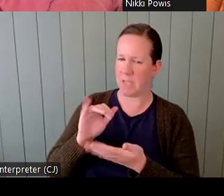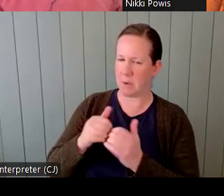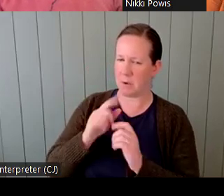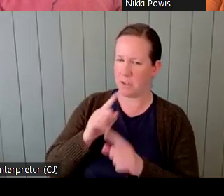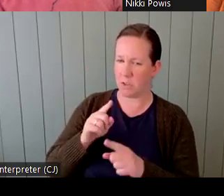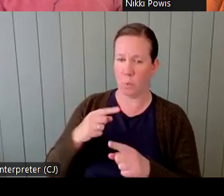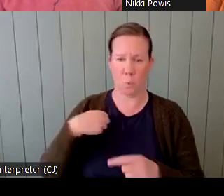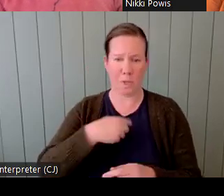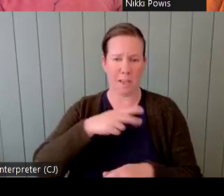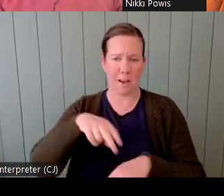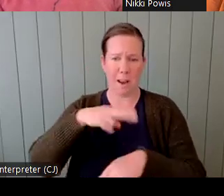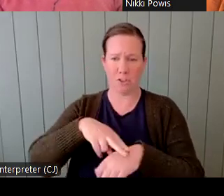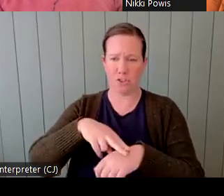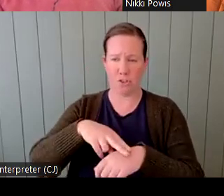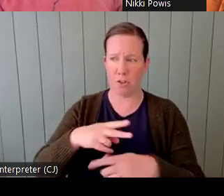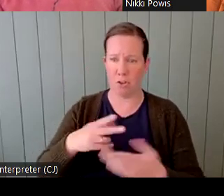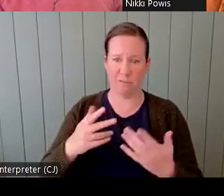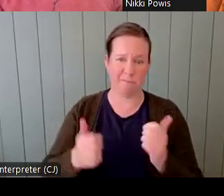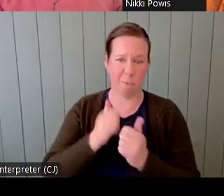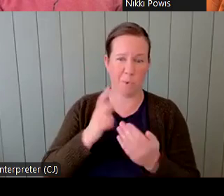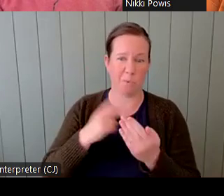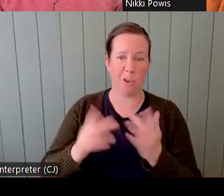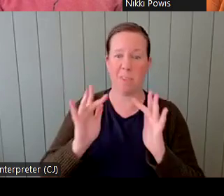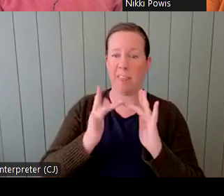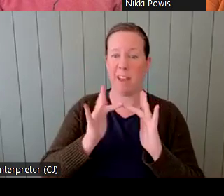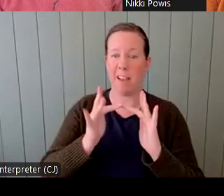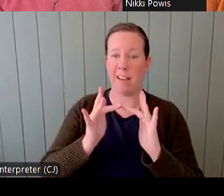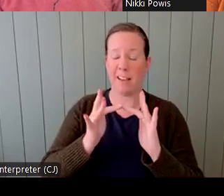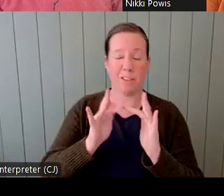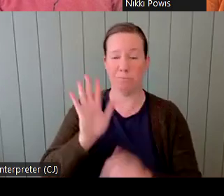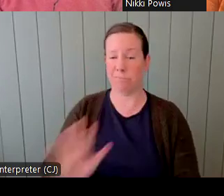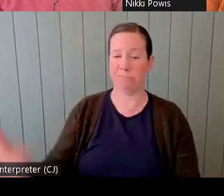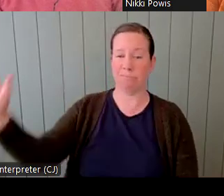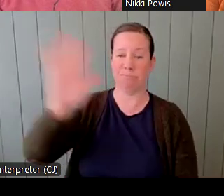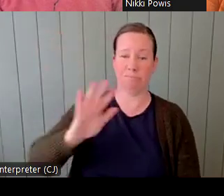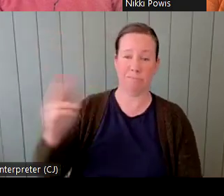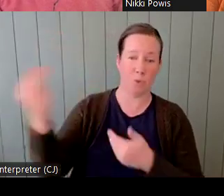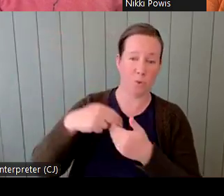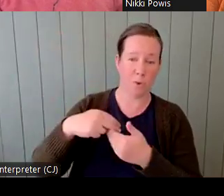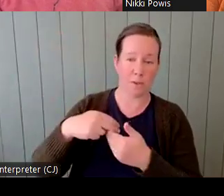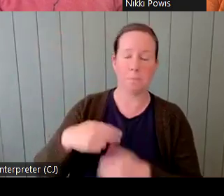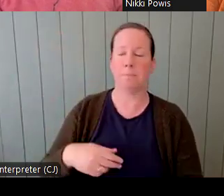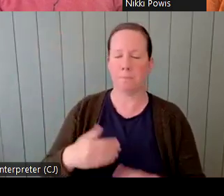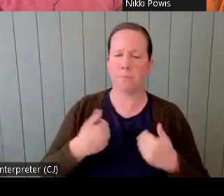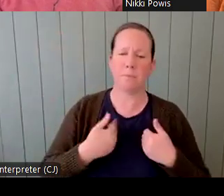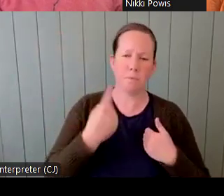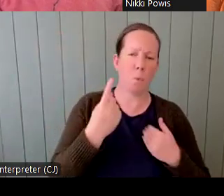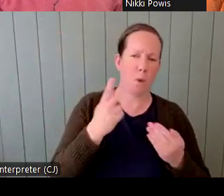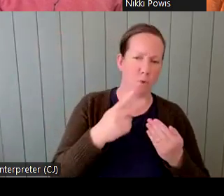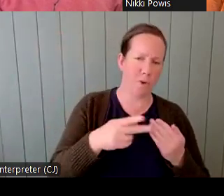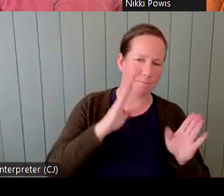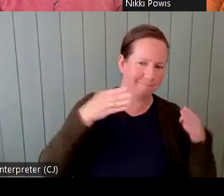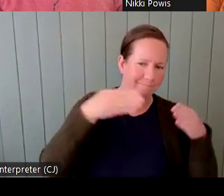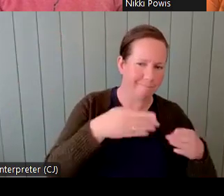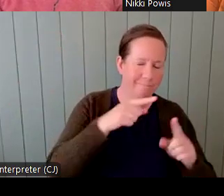our programs are done virtually. We do have another program that is just centered in Maryland, that we do have some